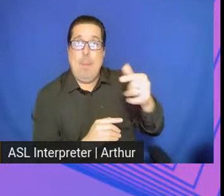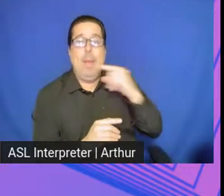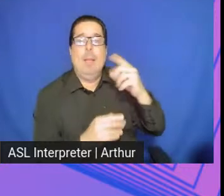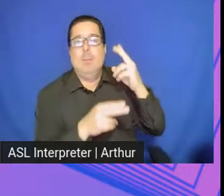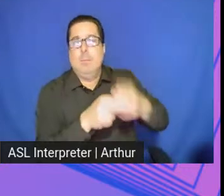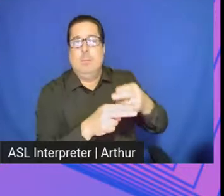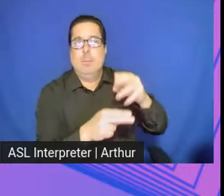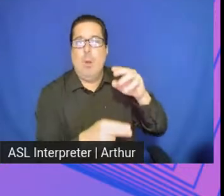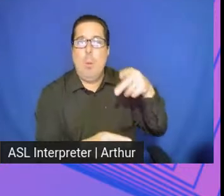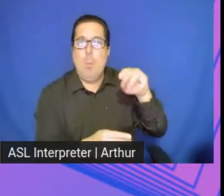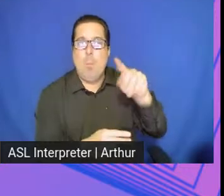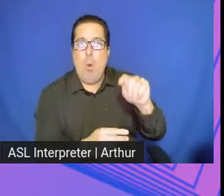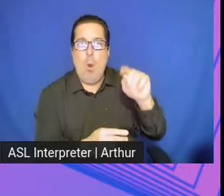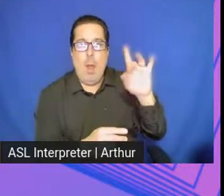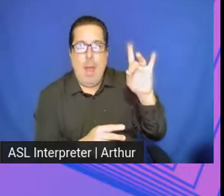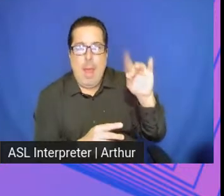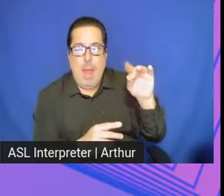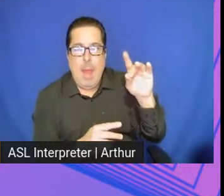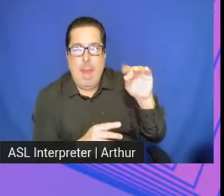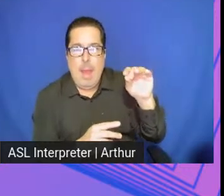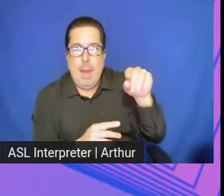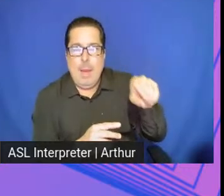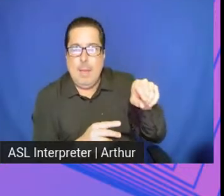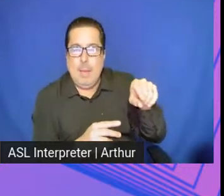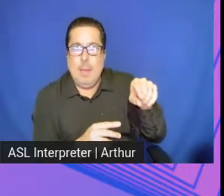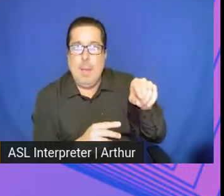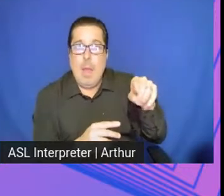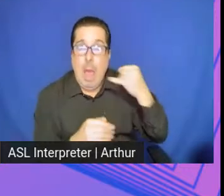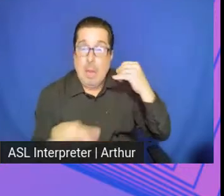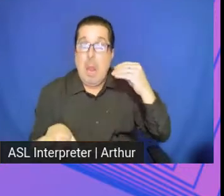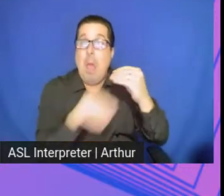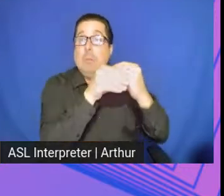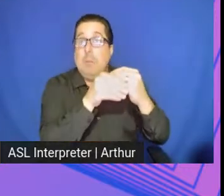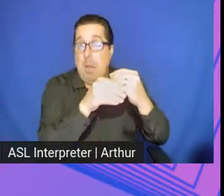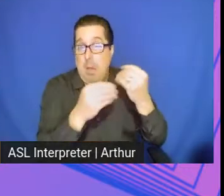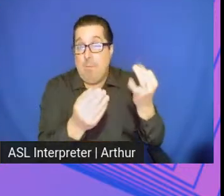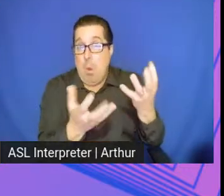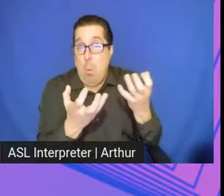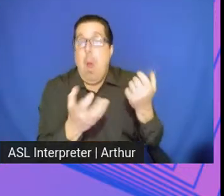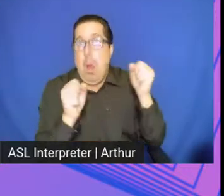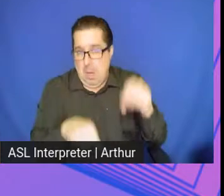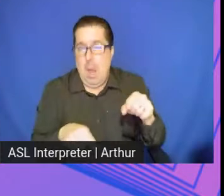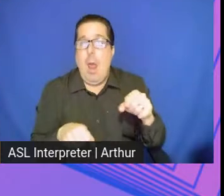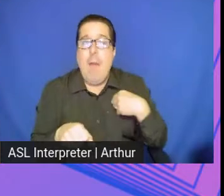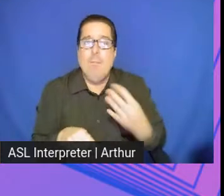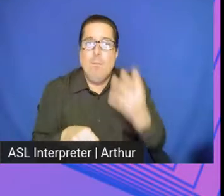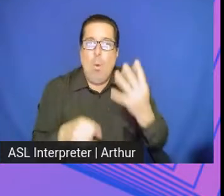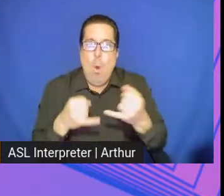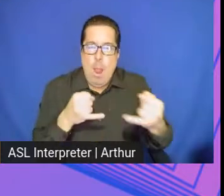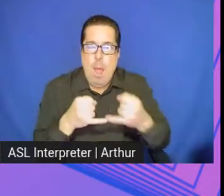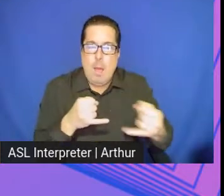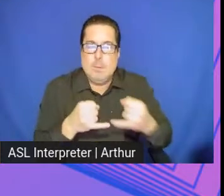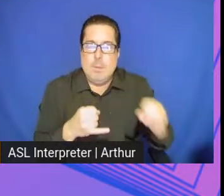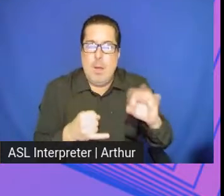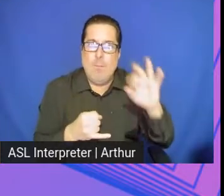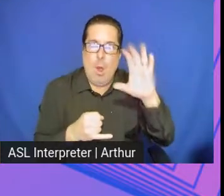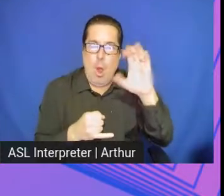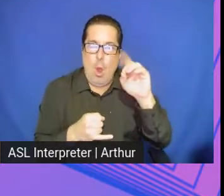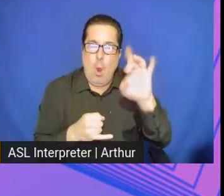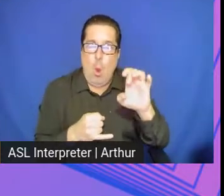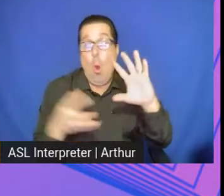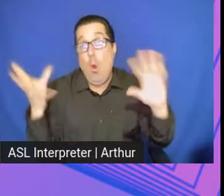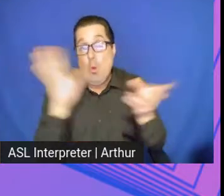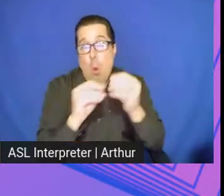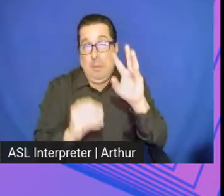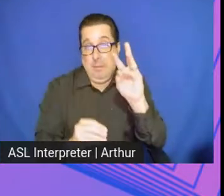I can absolutely change that and extend that if I need to. But these 4 lines of code, or I guess 6 lines total here,